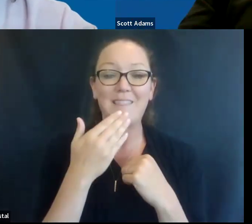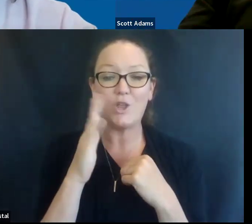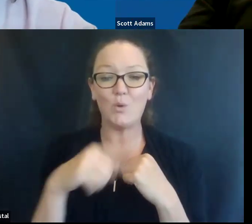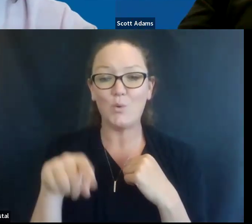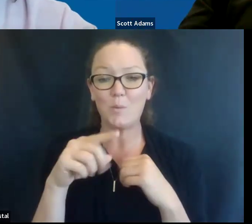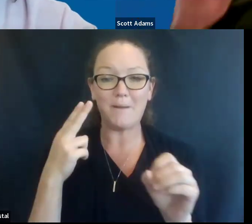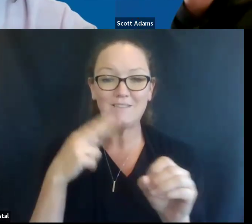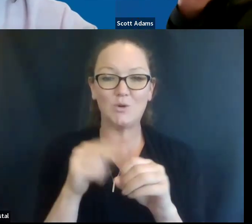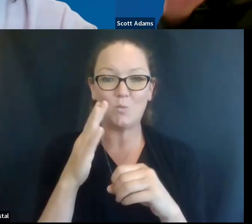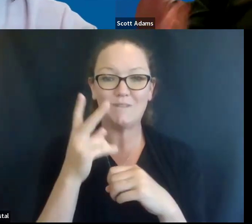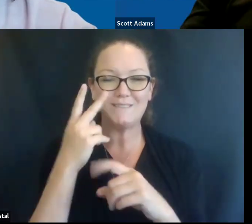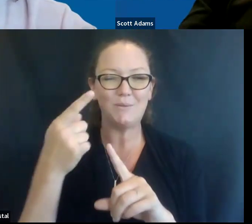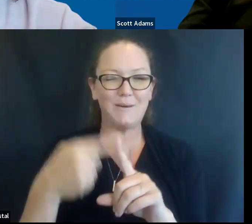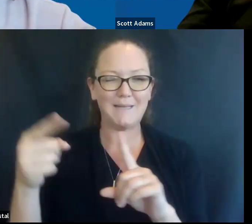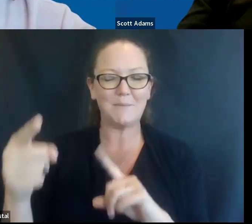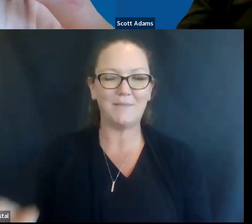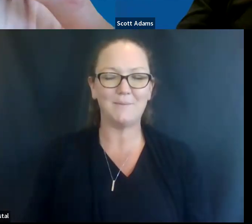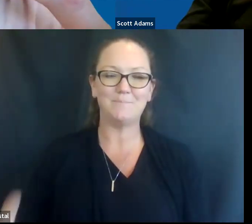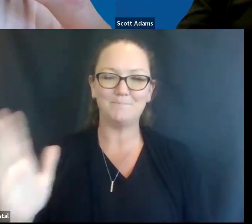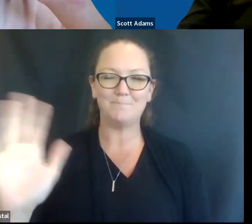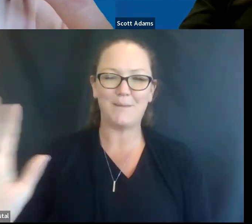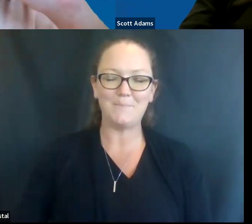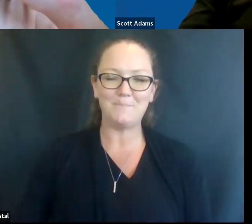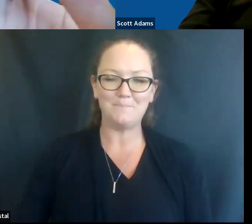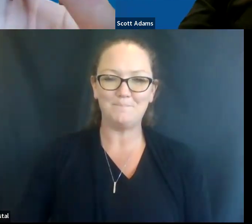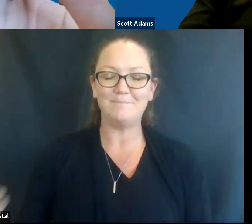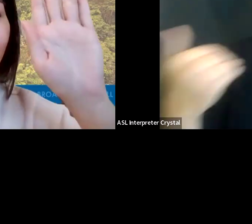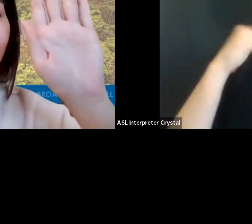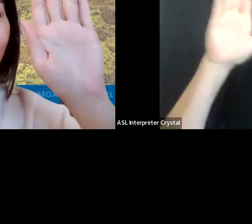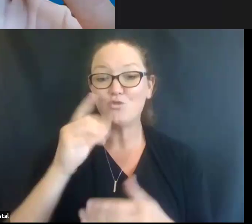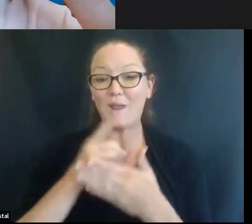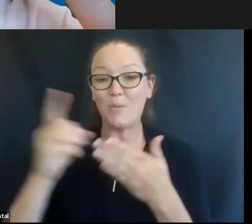see you next month. Have a great week. Bye all.